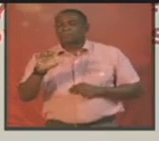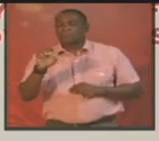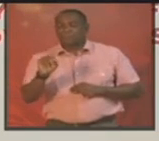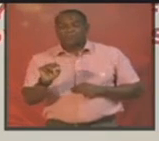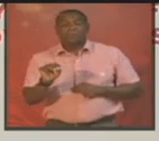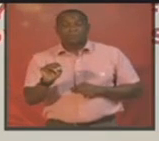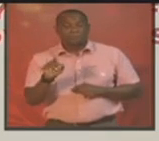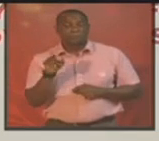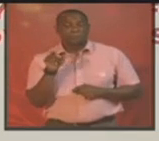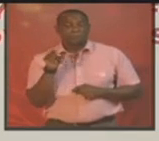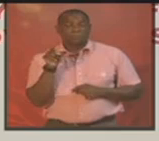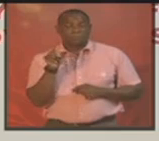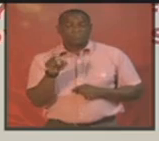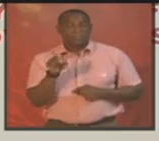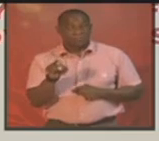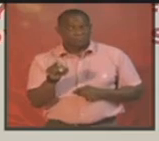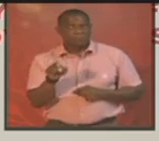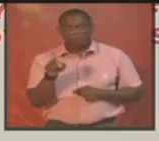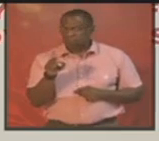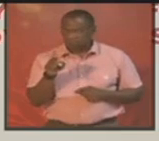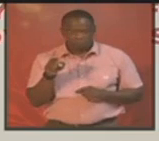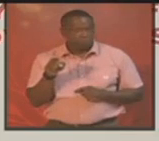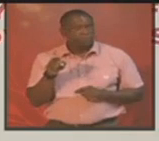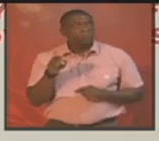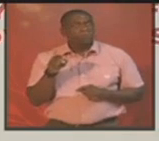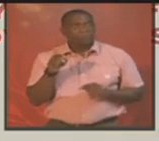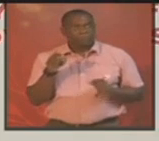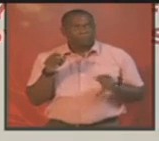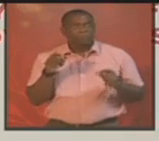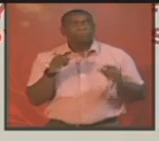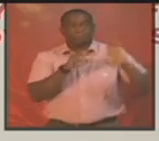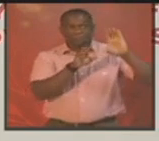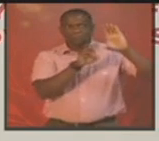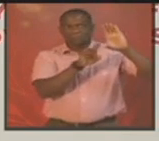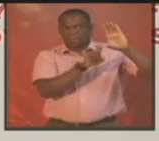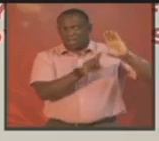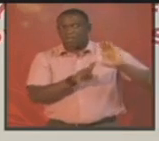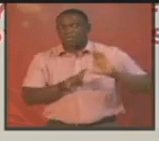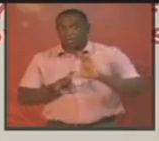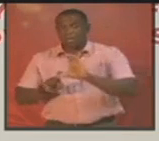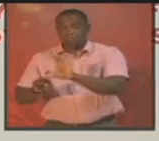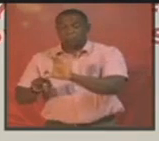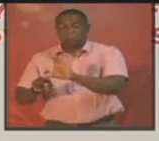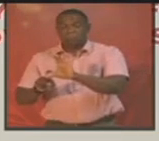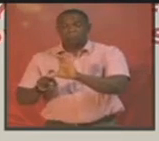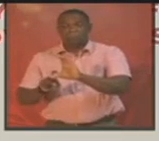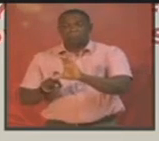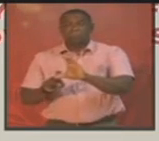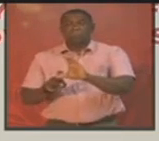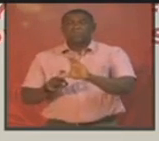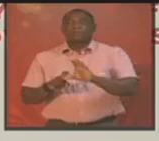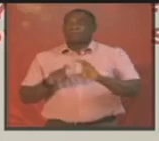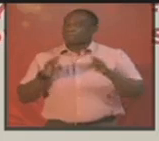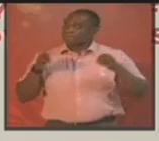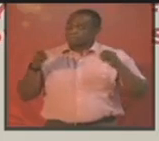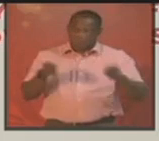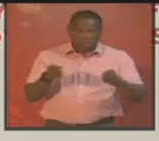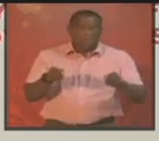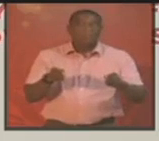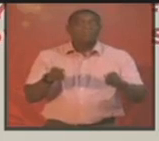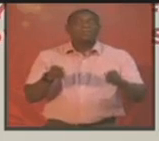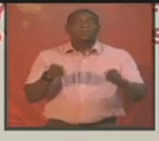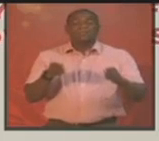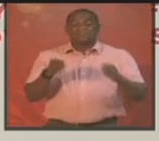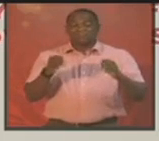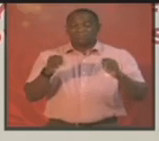in the community. And just to close off that, what is reported, an article in today's